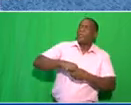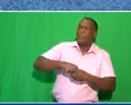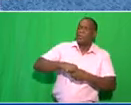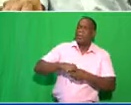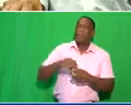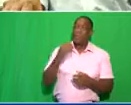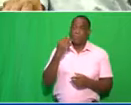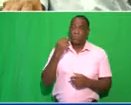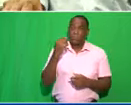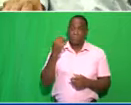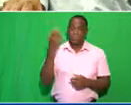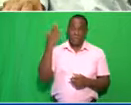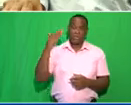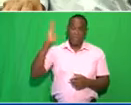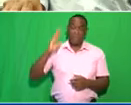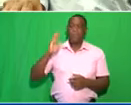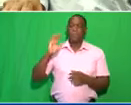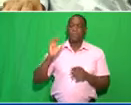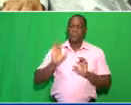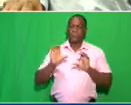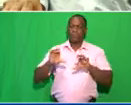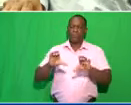must always know where you're coming from.